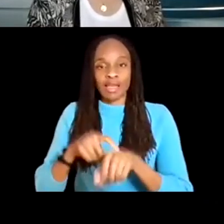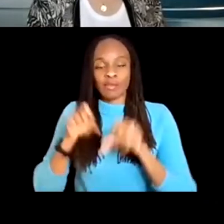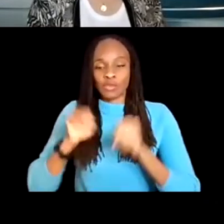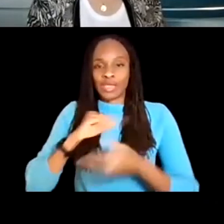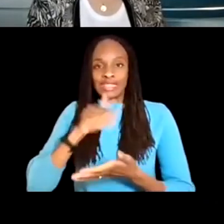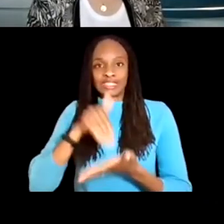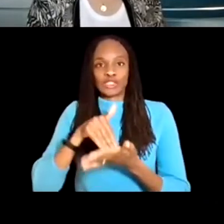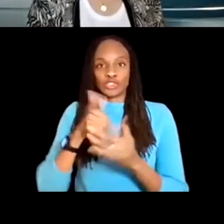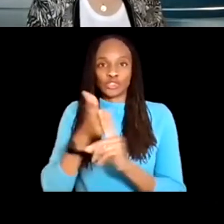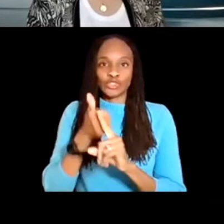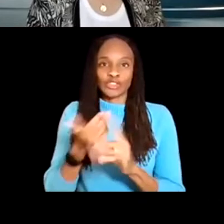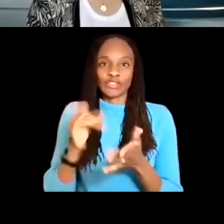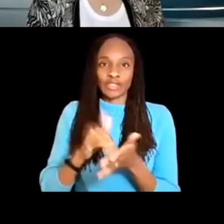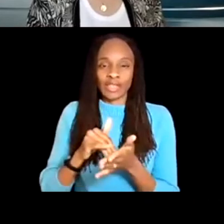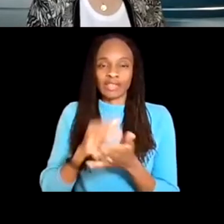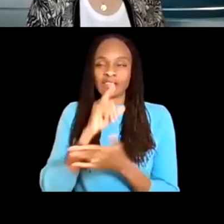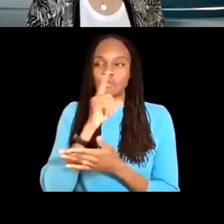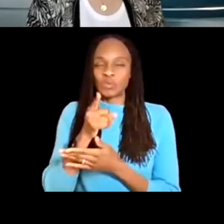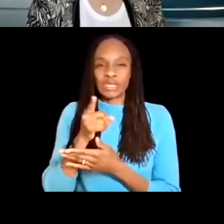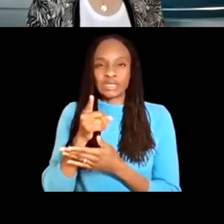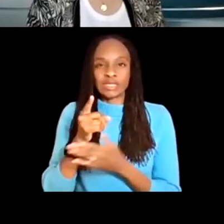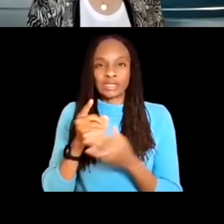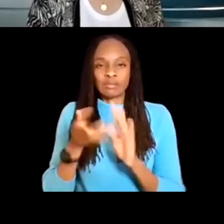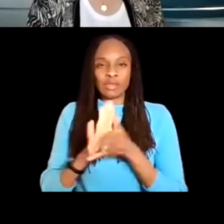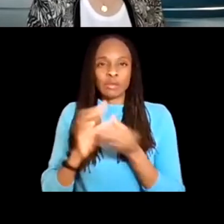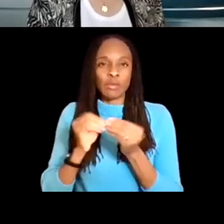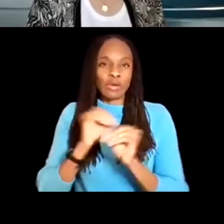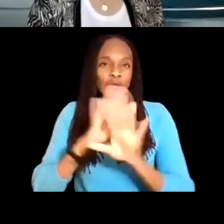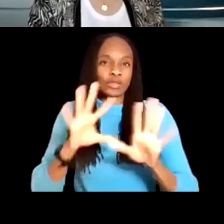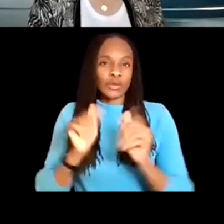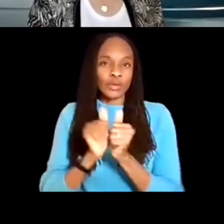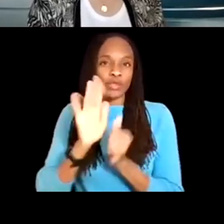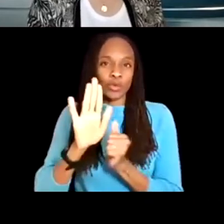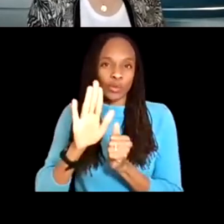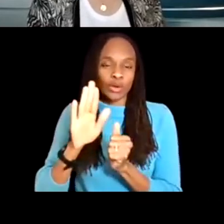and realign priorities. So